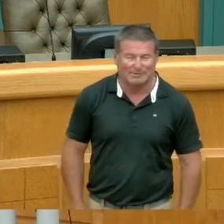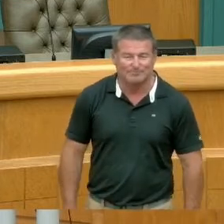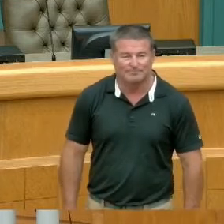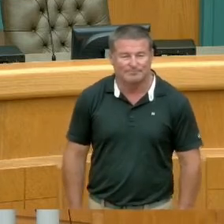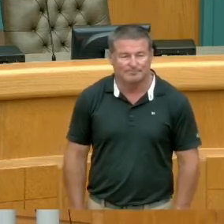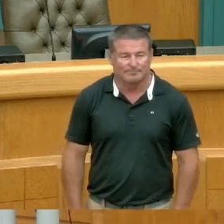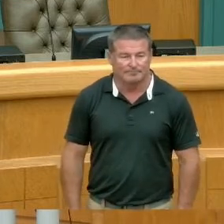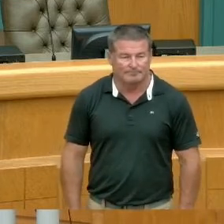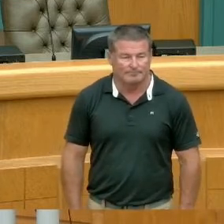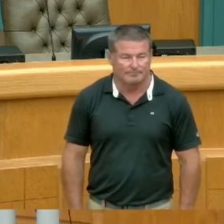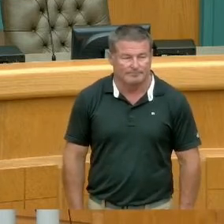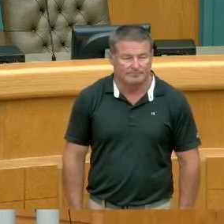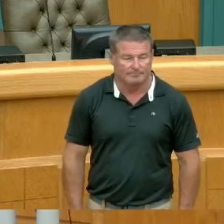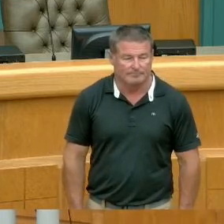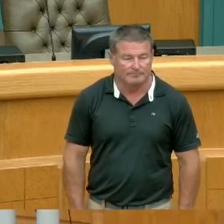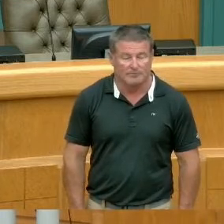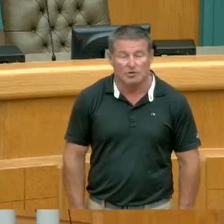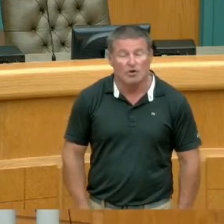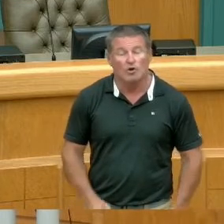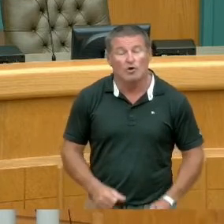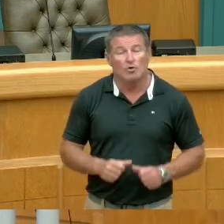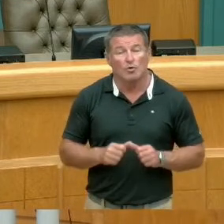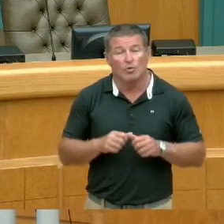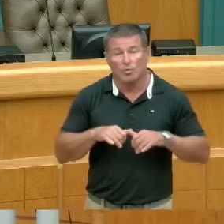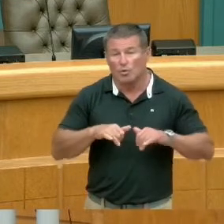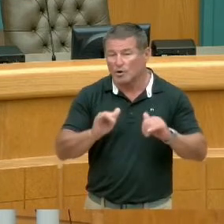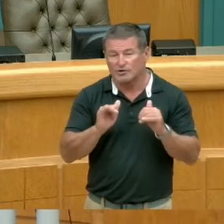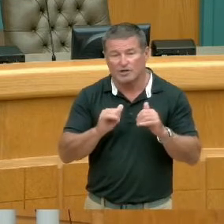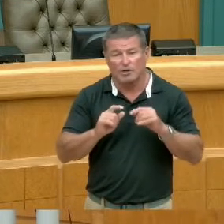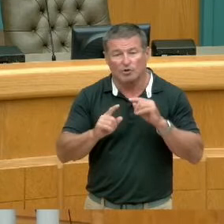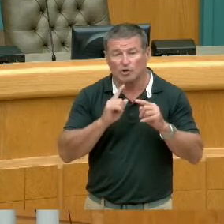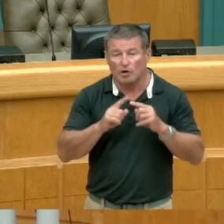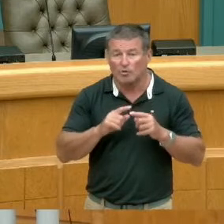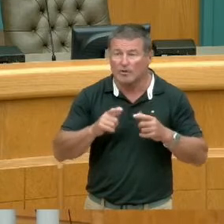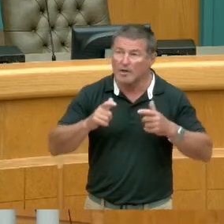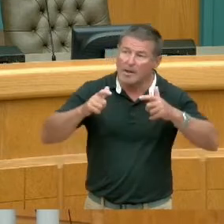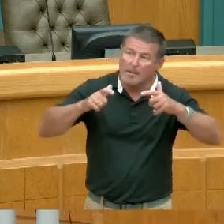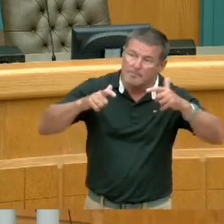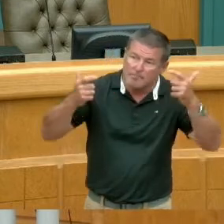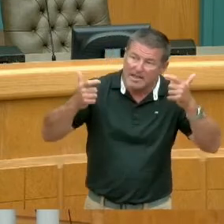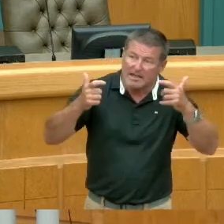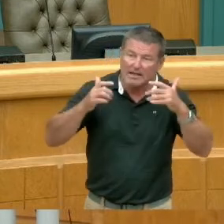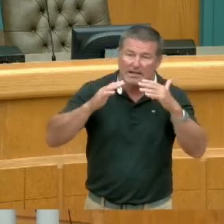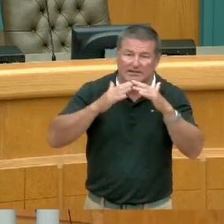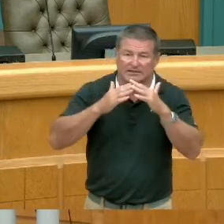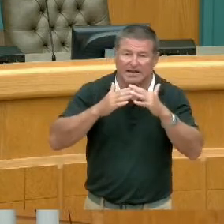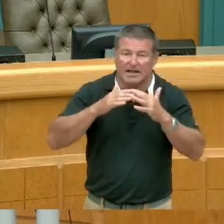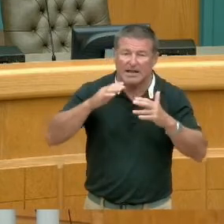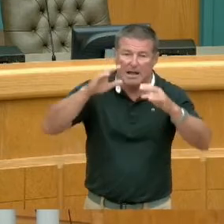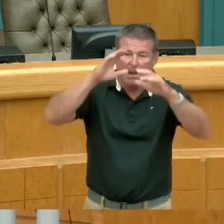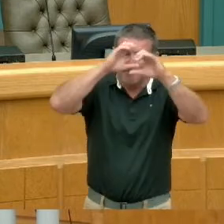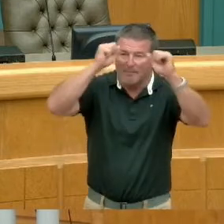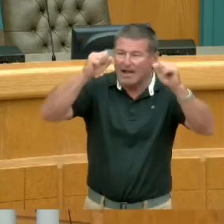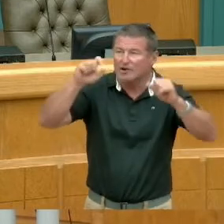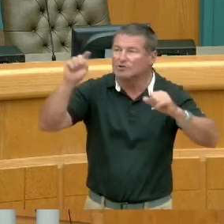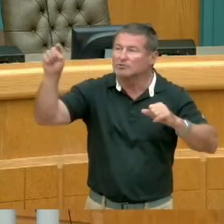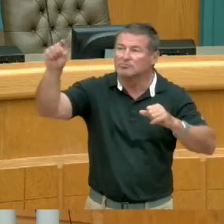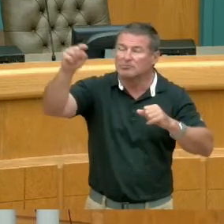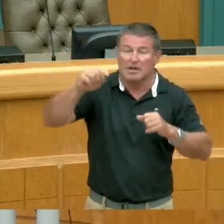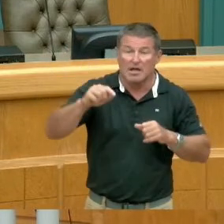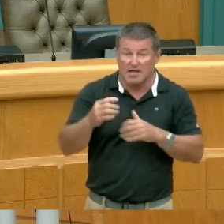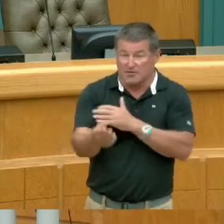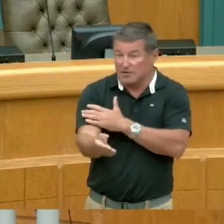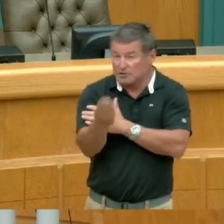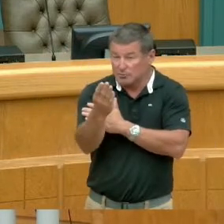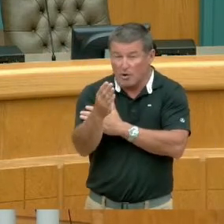But we continue to have conversations with big city mayors. We had an 8 o'clock conference call this morning.